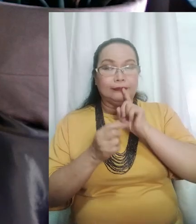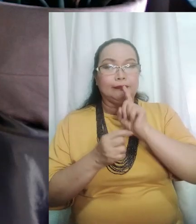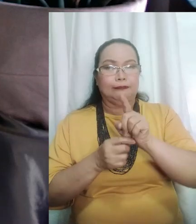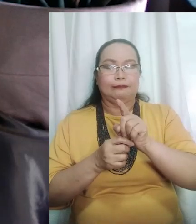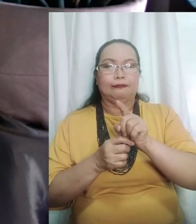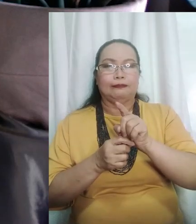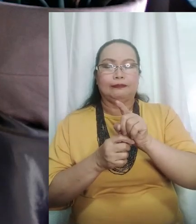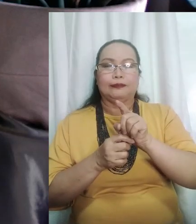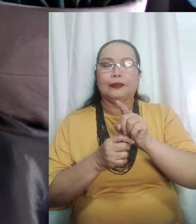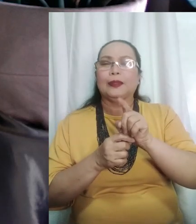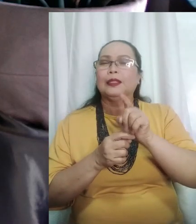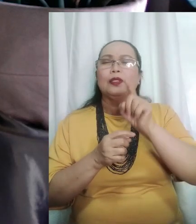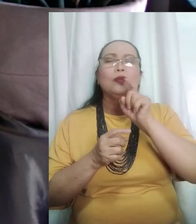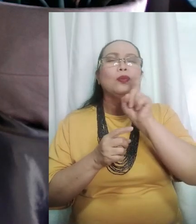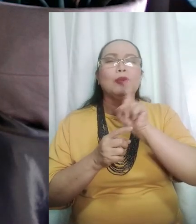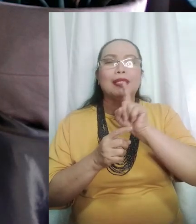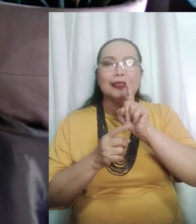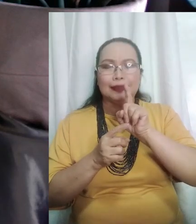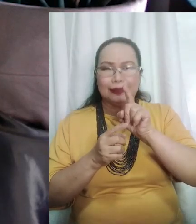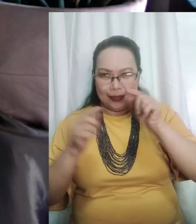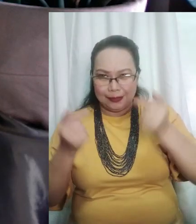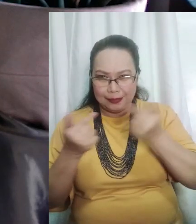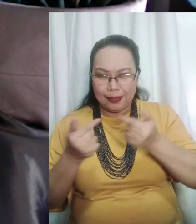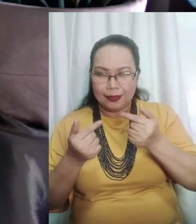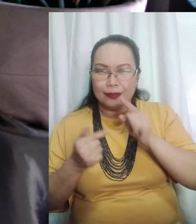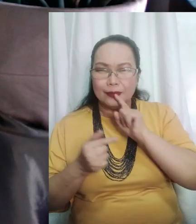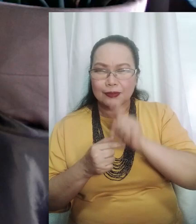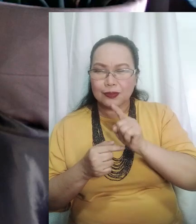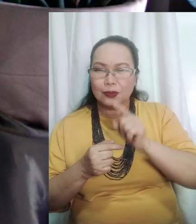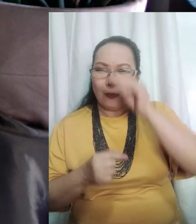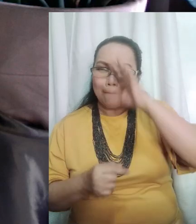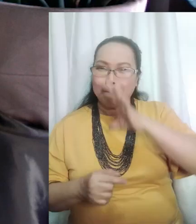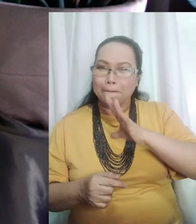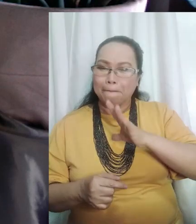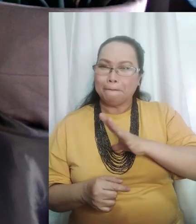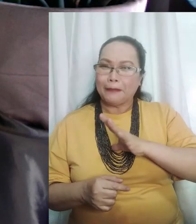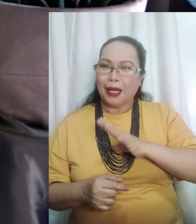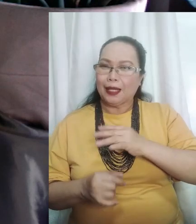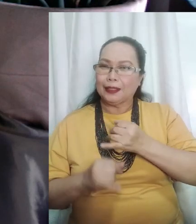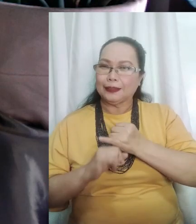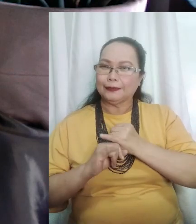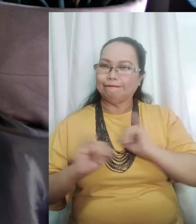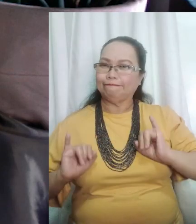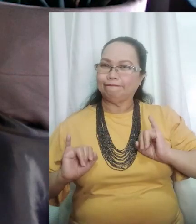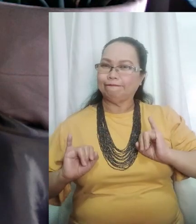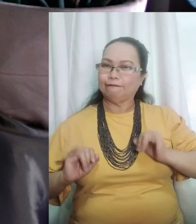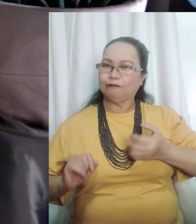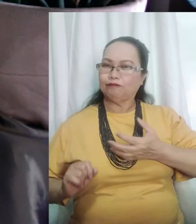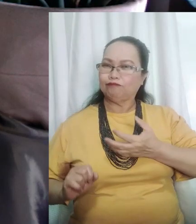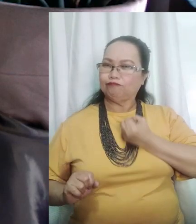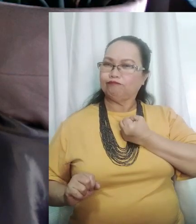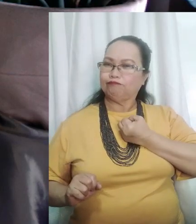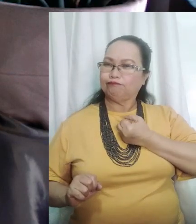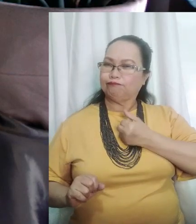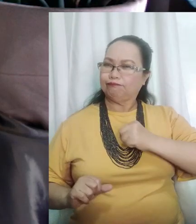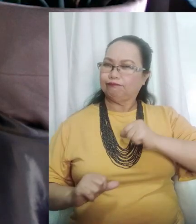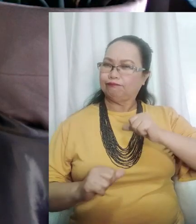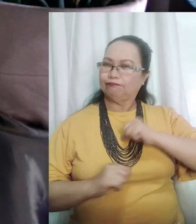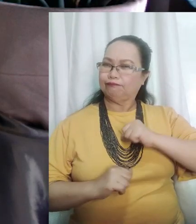Bible that the fundamental essence of sin is man's independence from